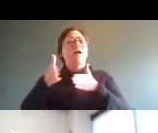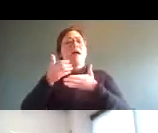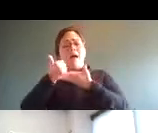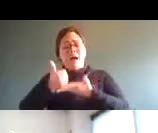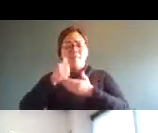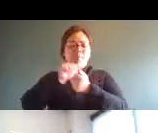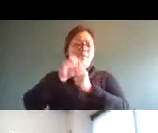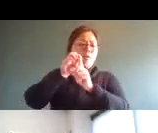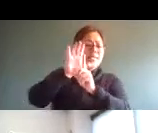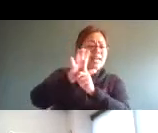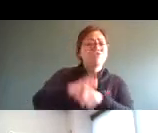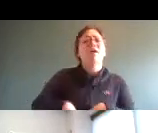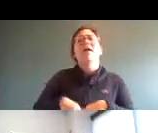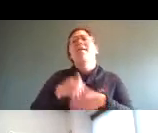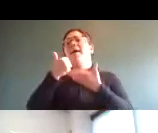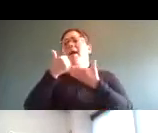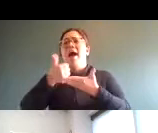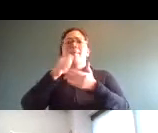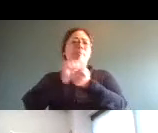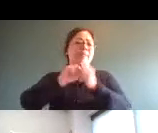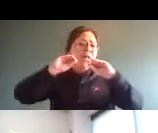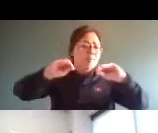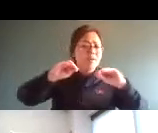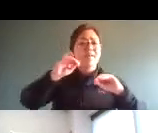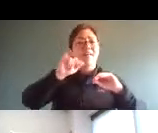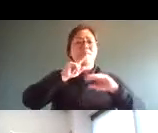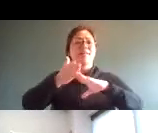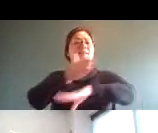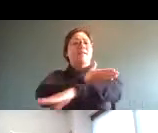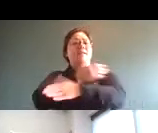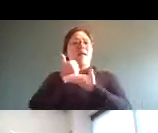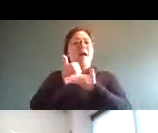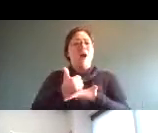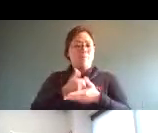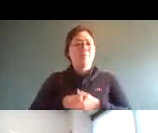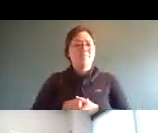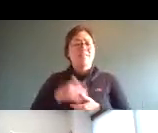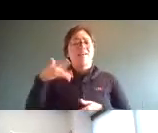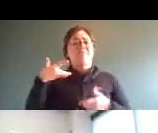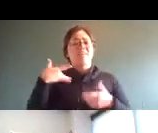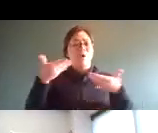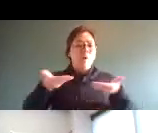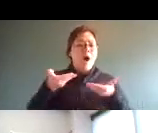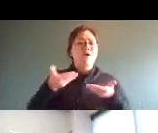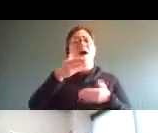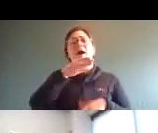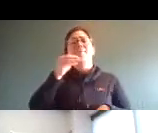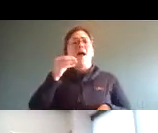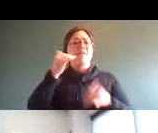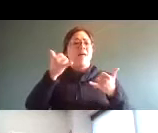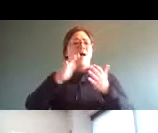process, an onboarding process, it speaks volumes to them because then they feel welcome and they're open to sharing